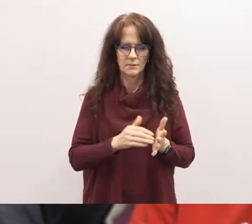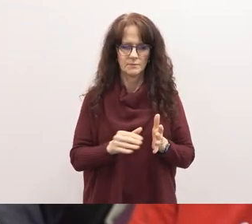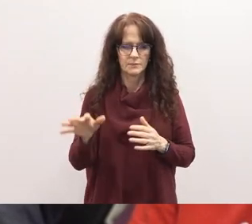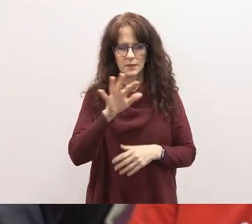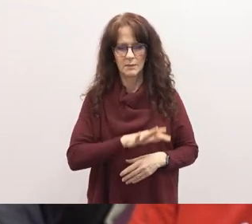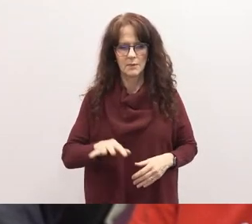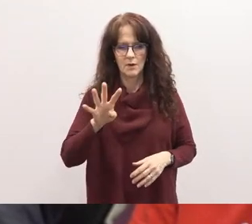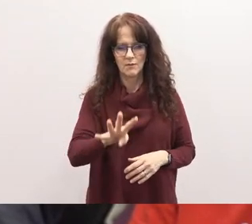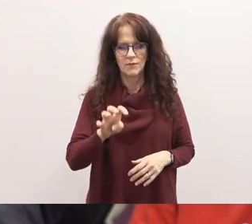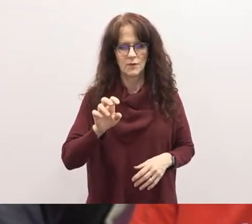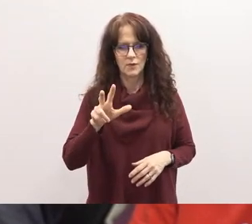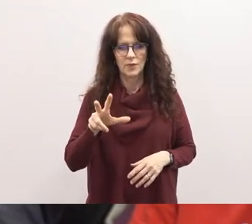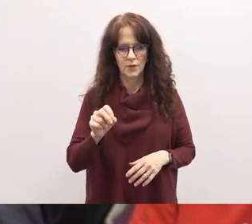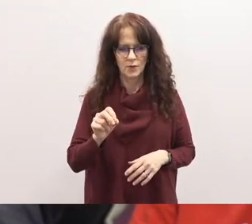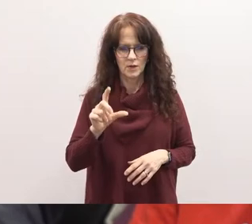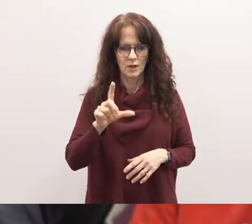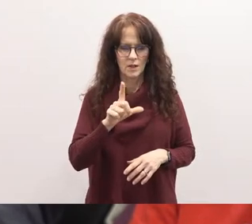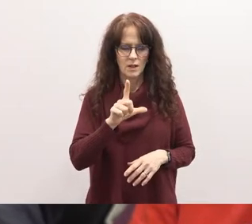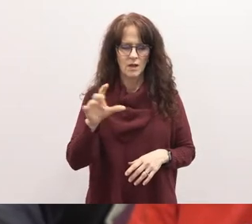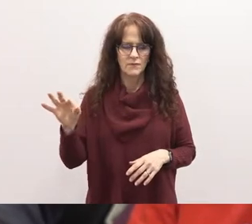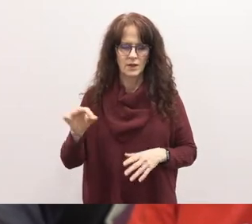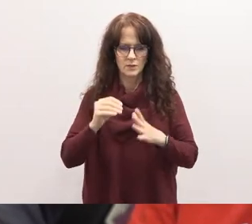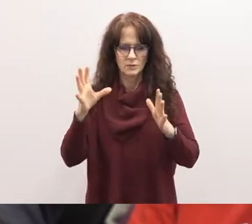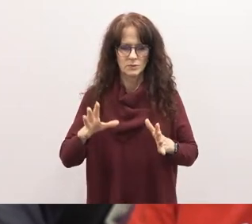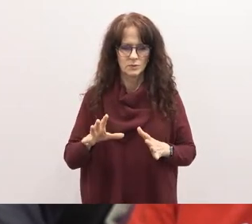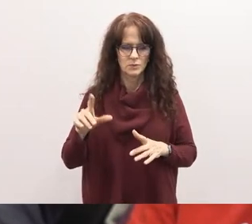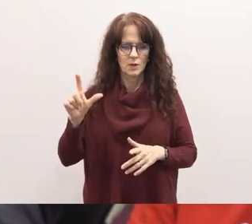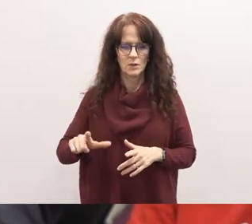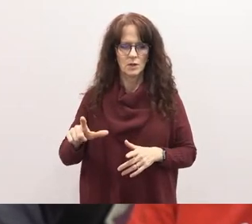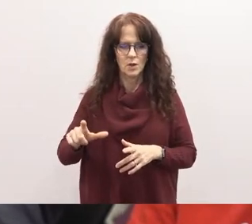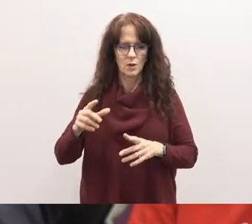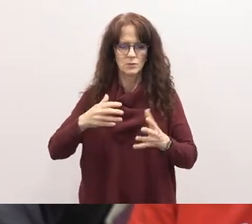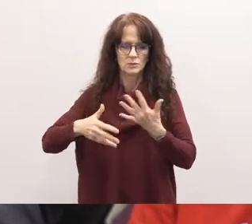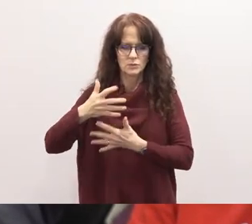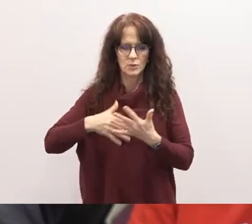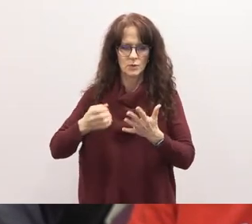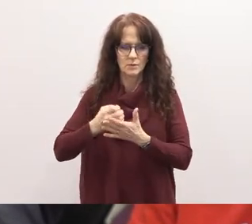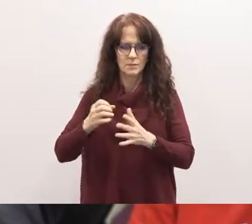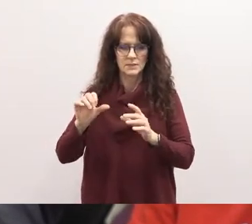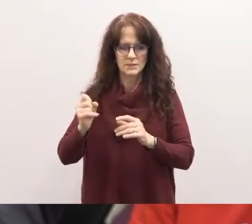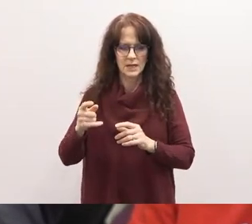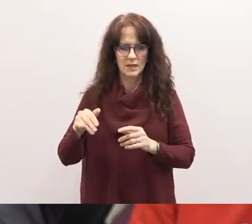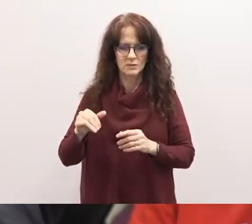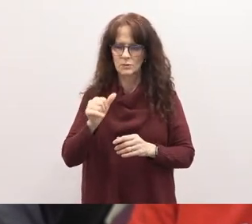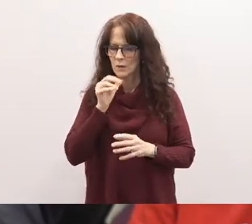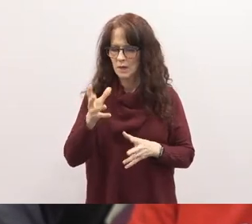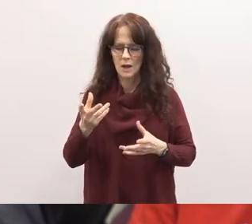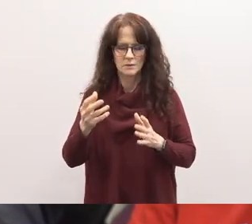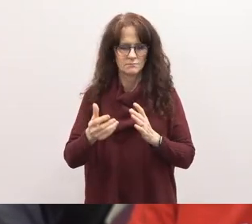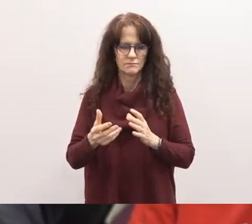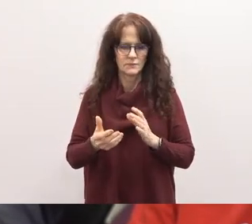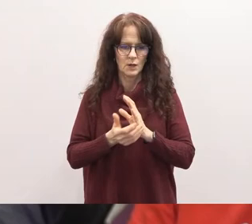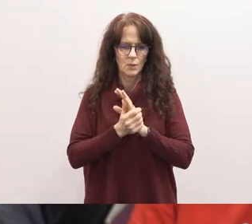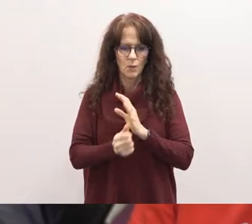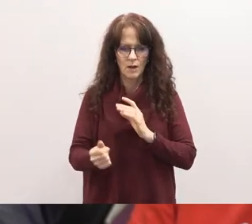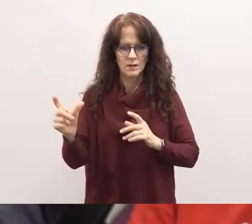approximately 430 Longfellow students with the lowest socioeconomic status will not receive quality library